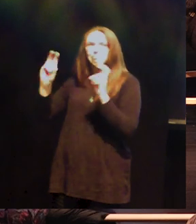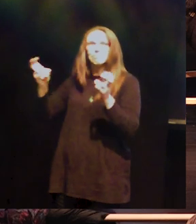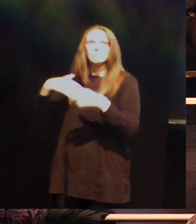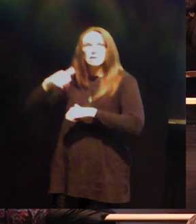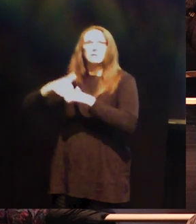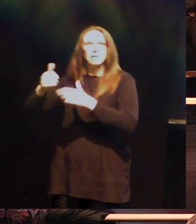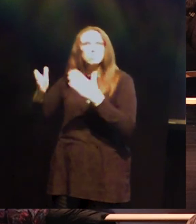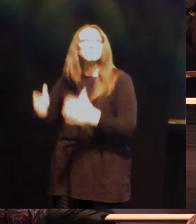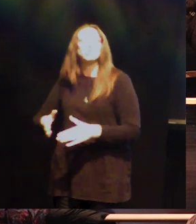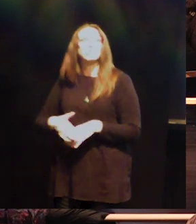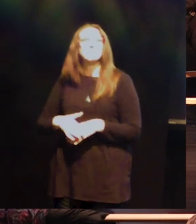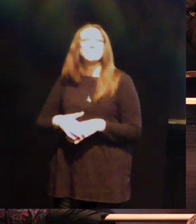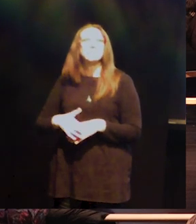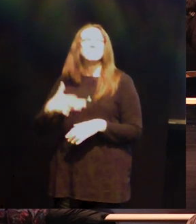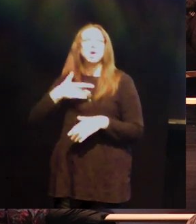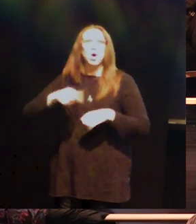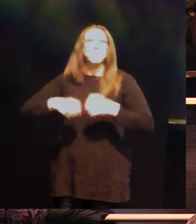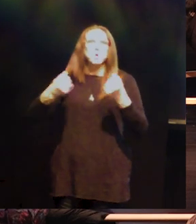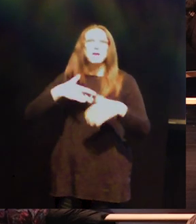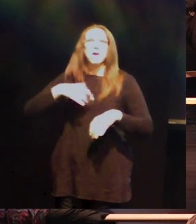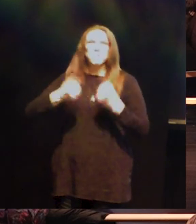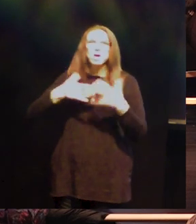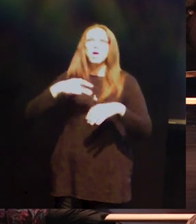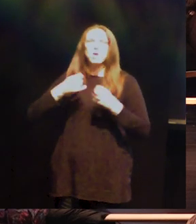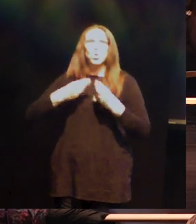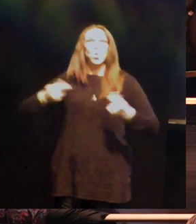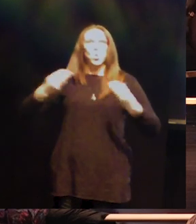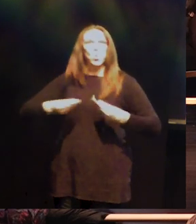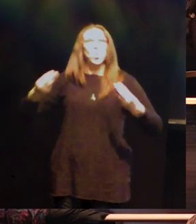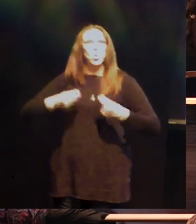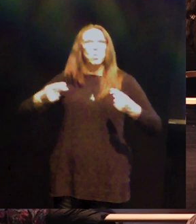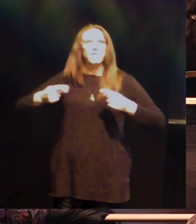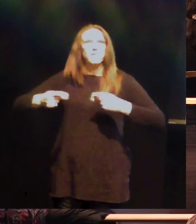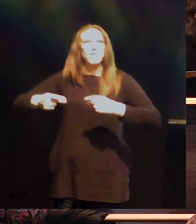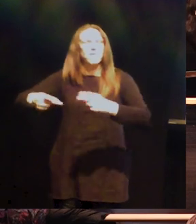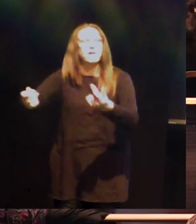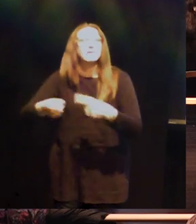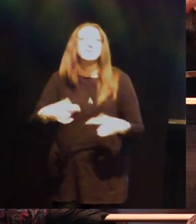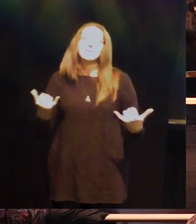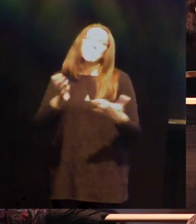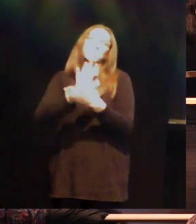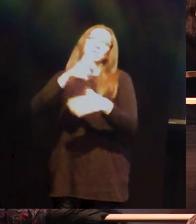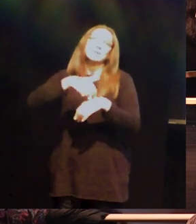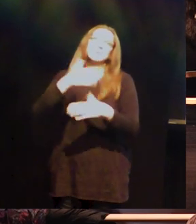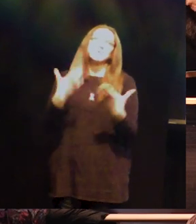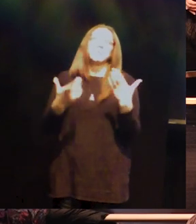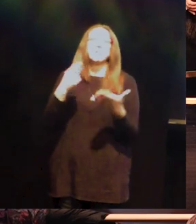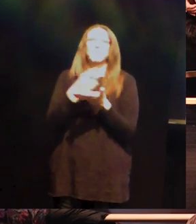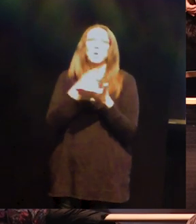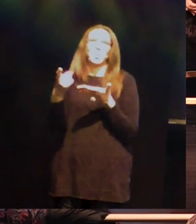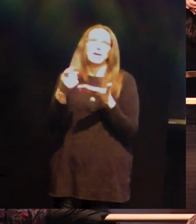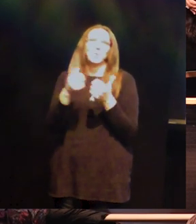right, heartbreak got a lot faster to deal with, you know? And I mean, it's movie time, right? So maybe we're just like a week went